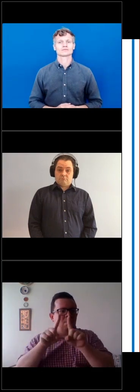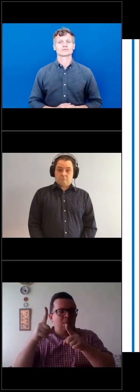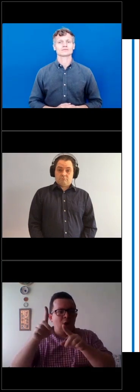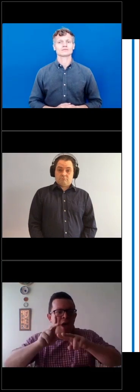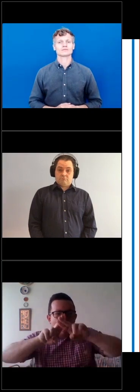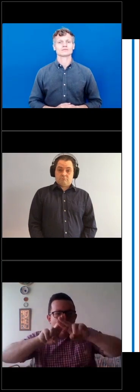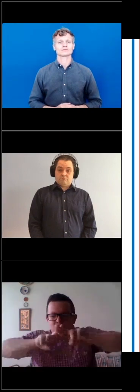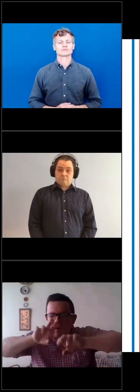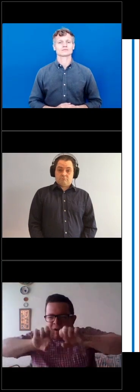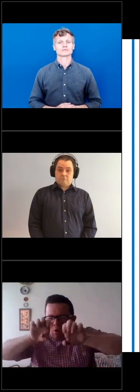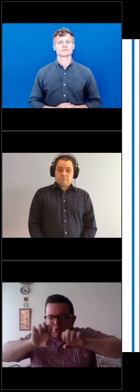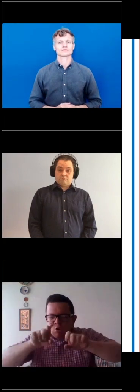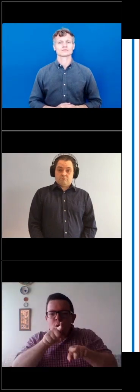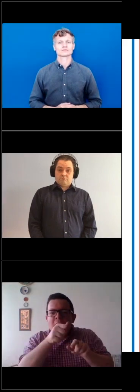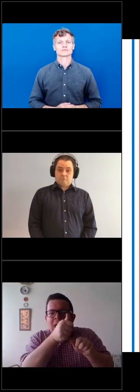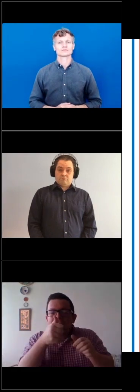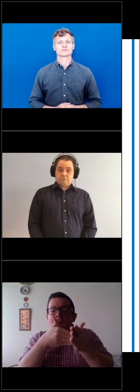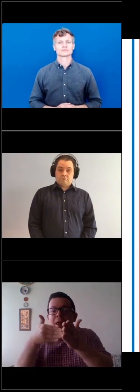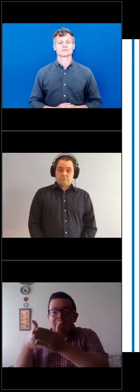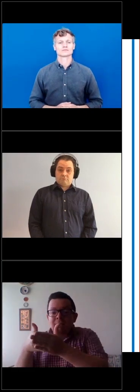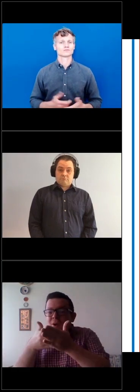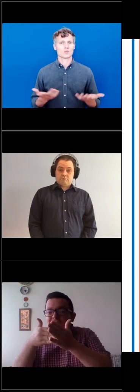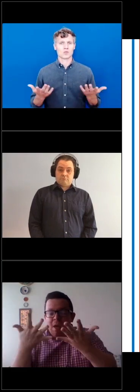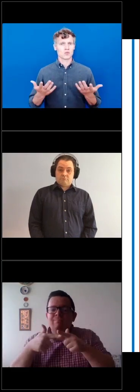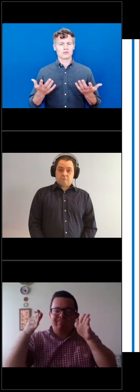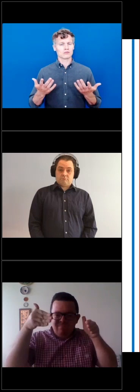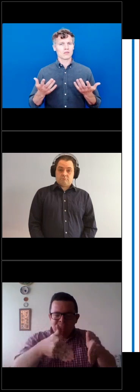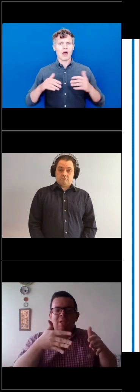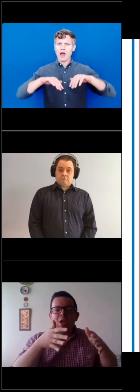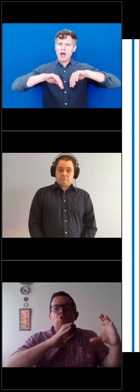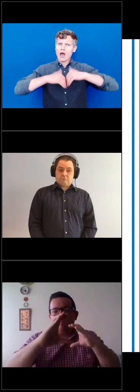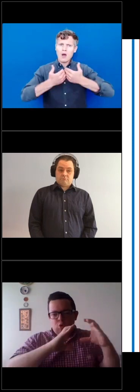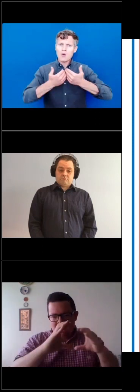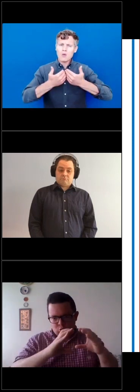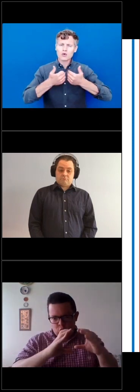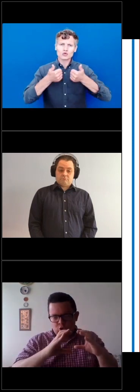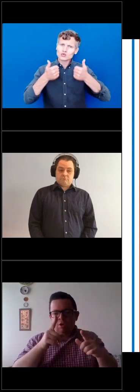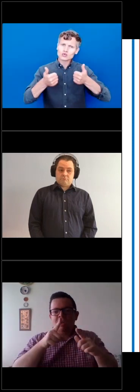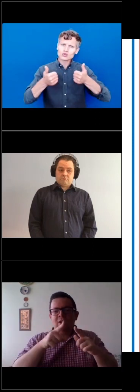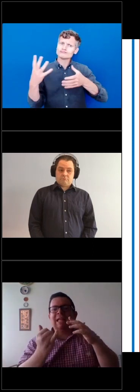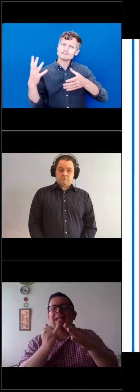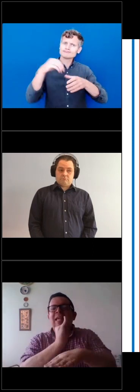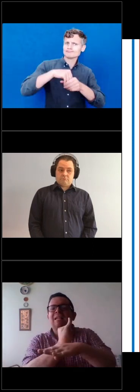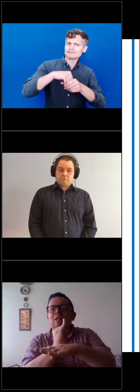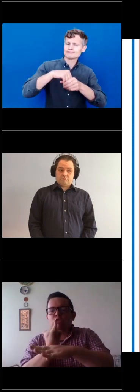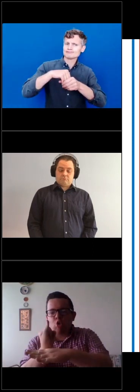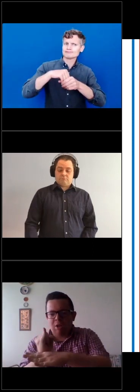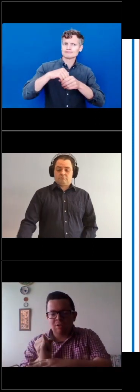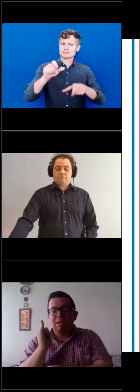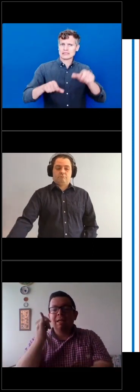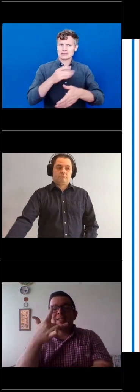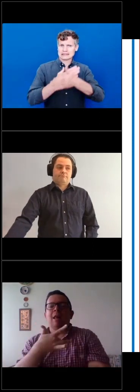How to make this meaningful participation? The first we need to do is to get to know